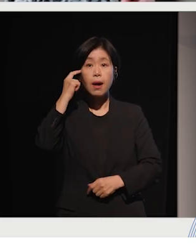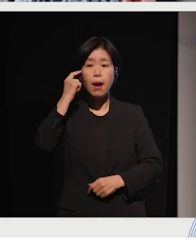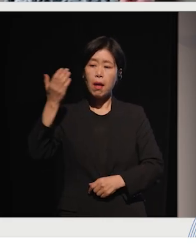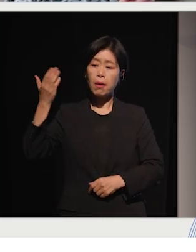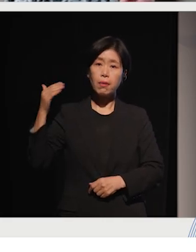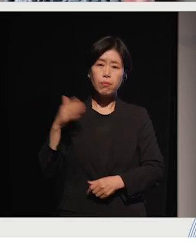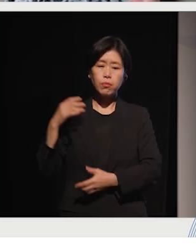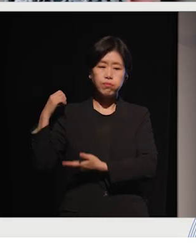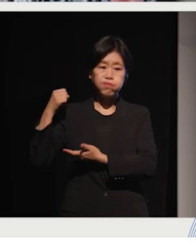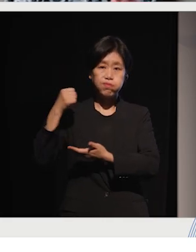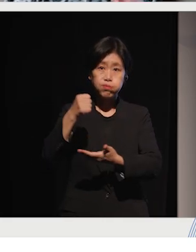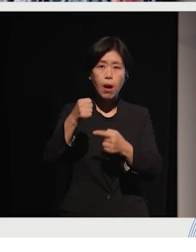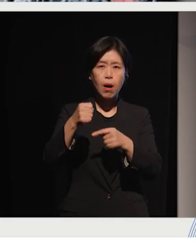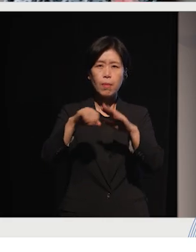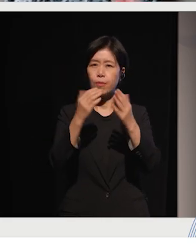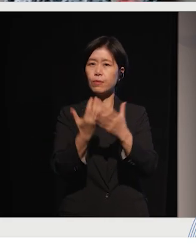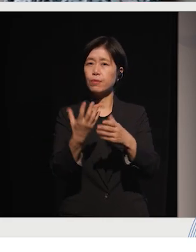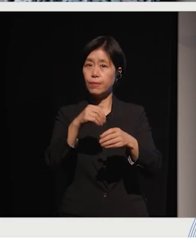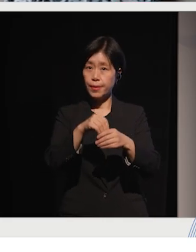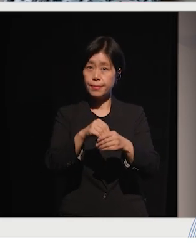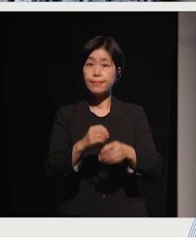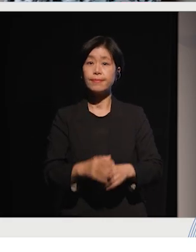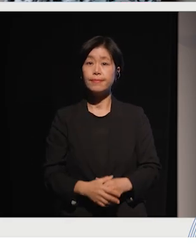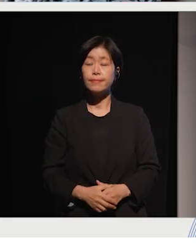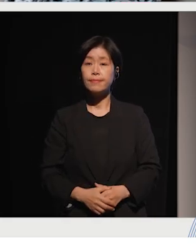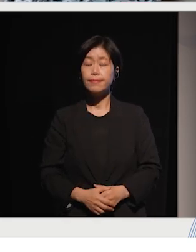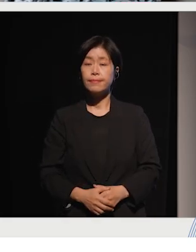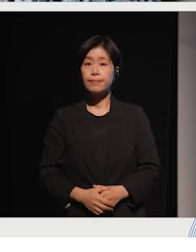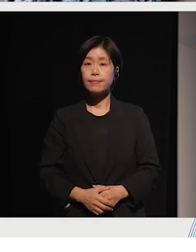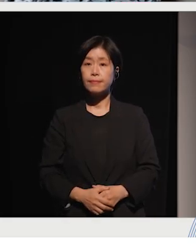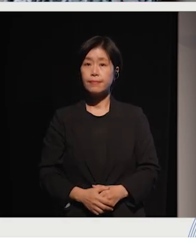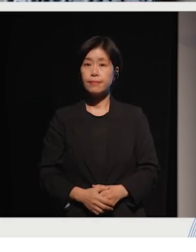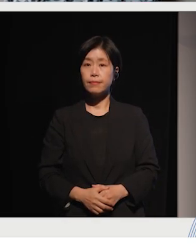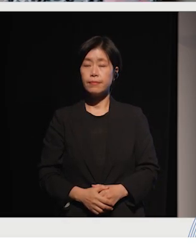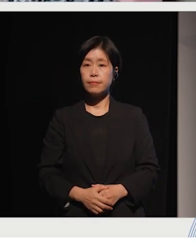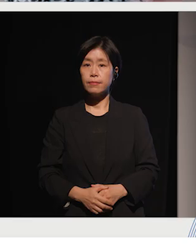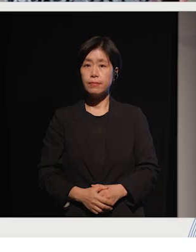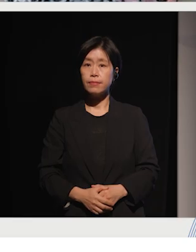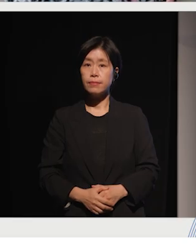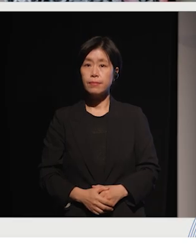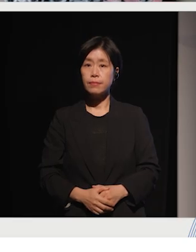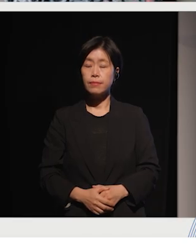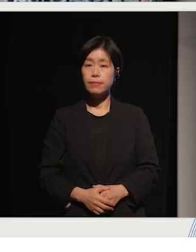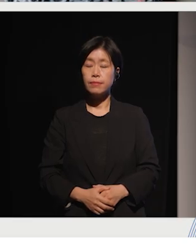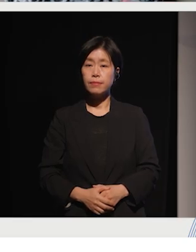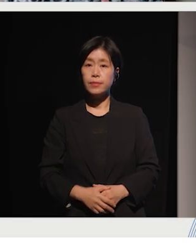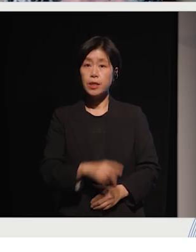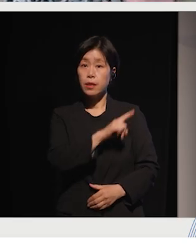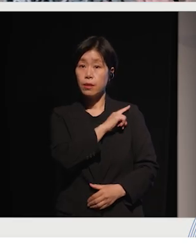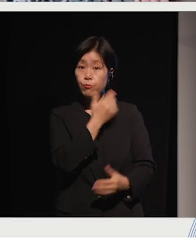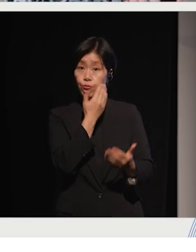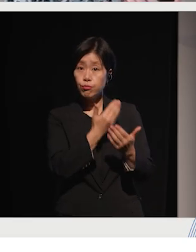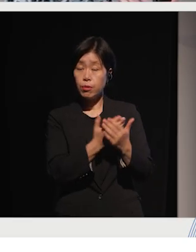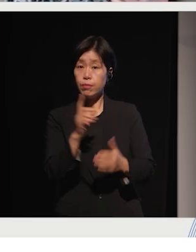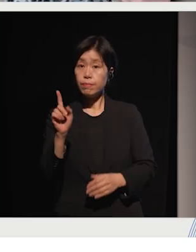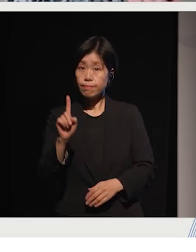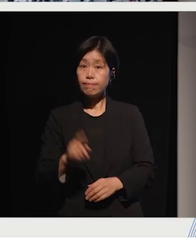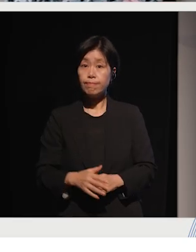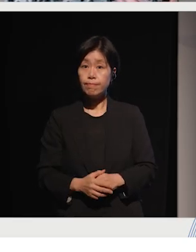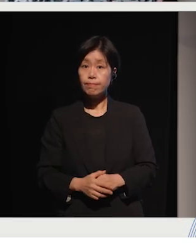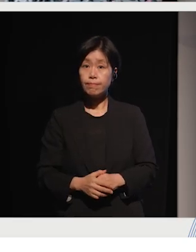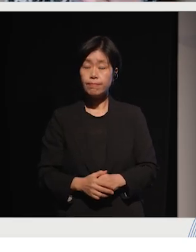2, anticipate, and 3, remove barriers. Most importantly, again, we want